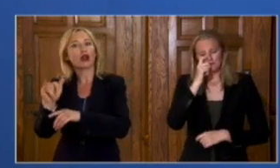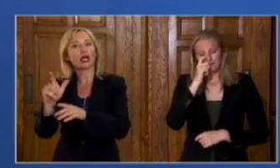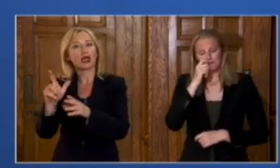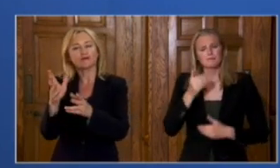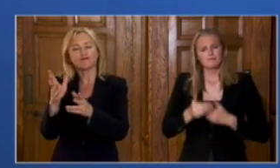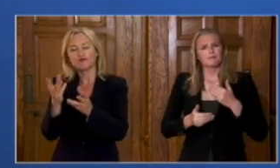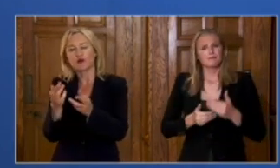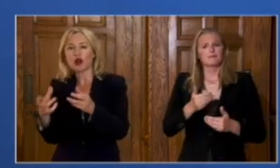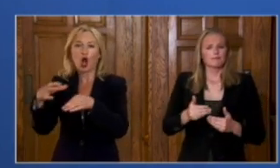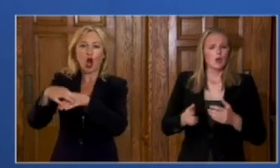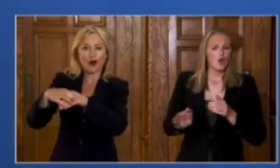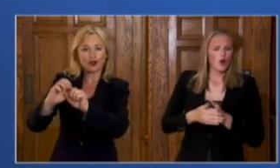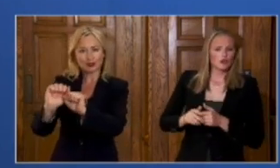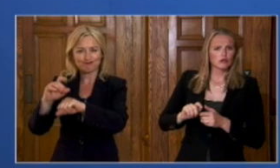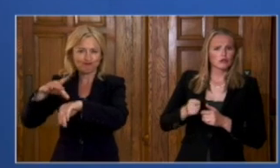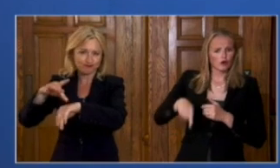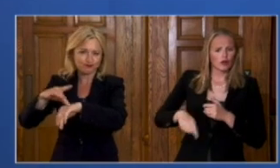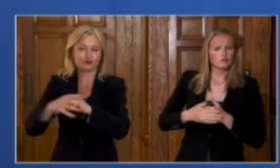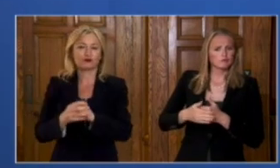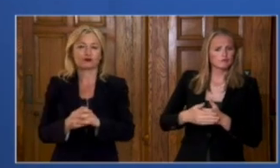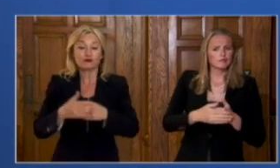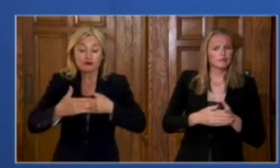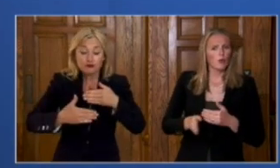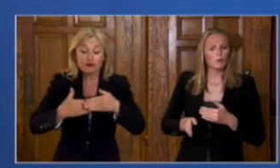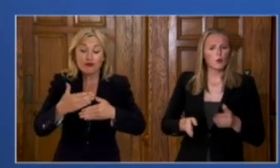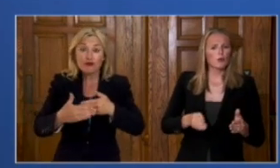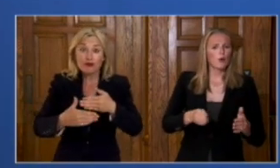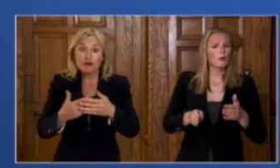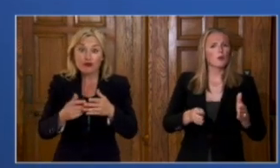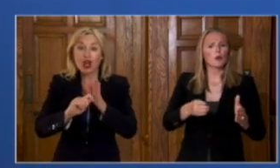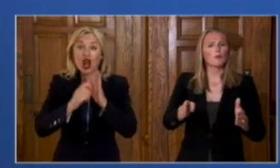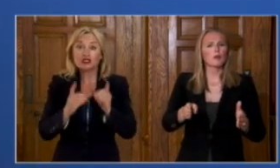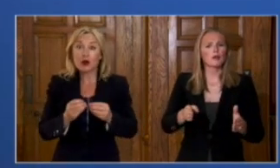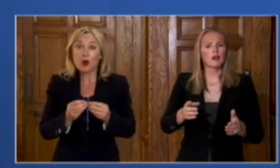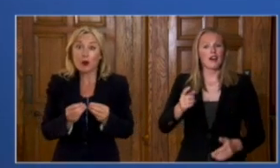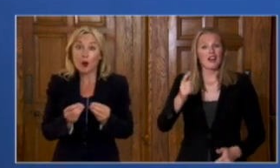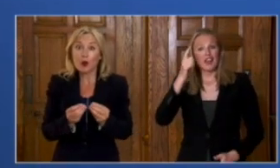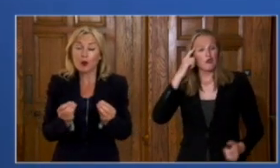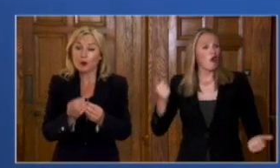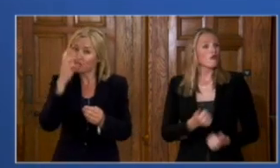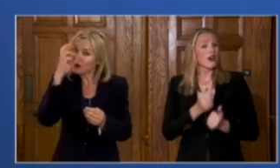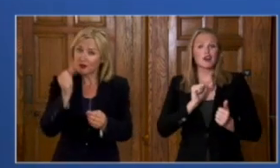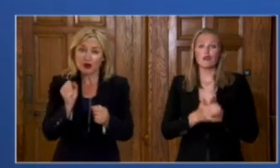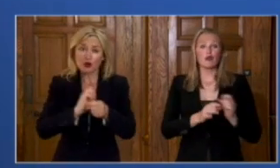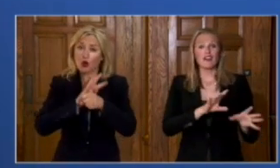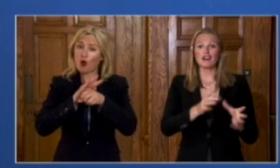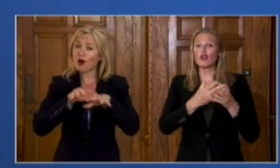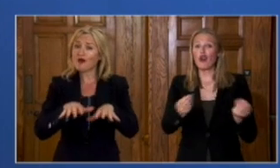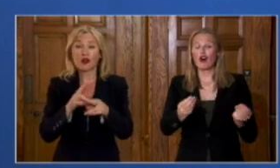out of lockdown, it's vital that we remember that COVID-19 has not been beaten and will not be beaten for some